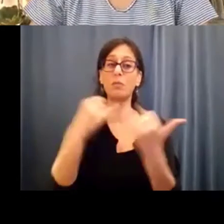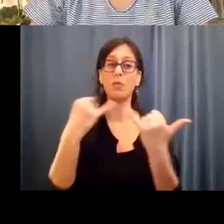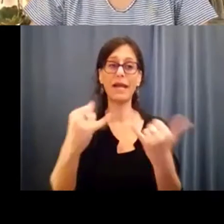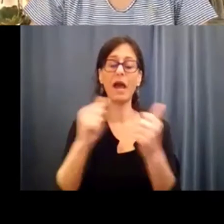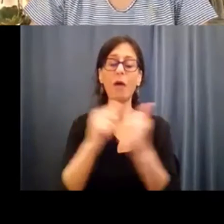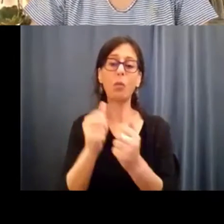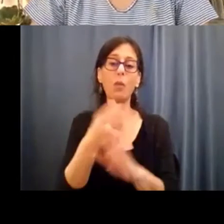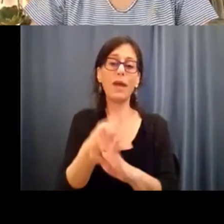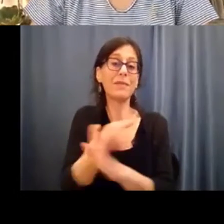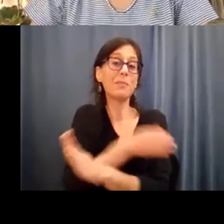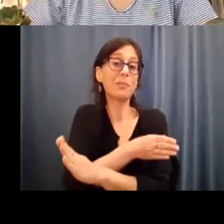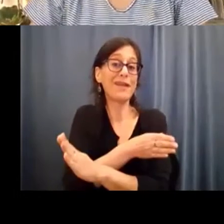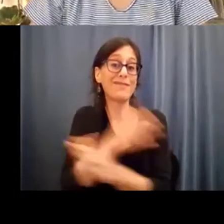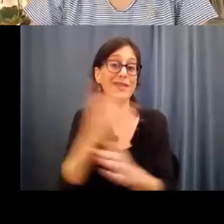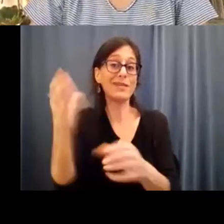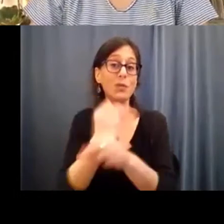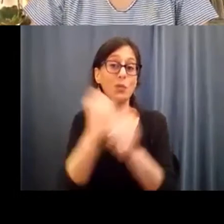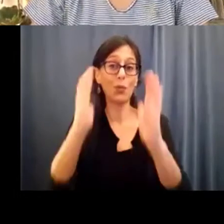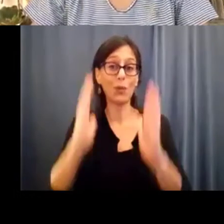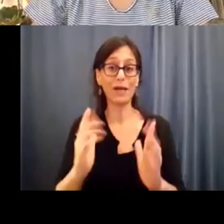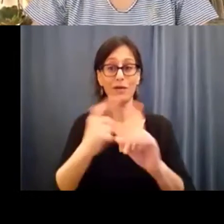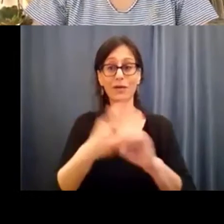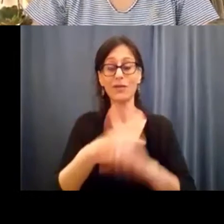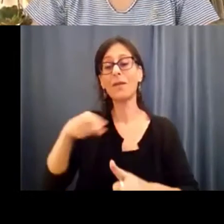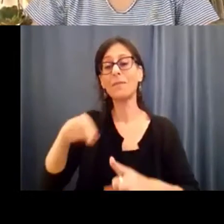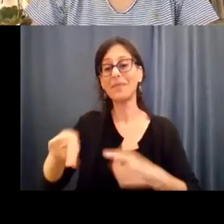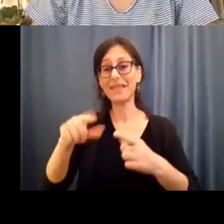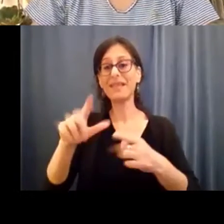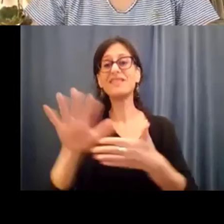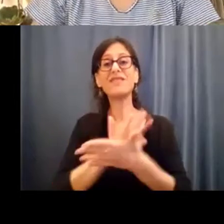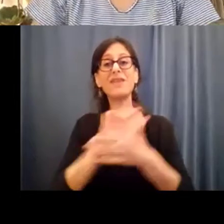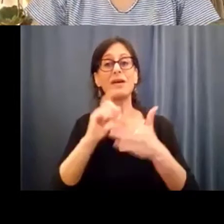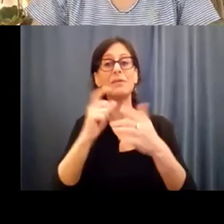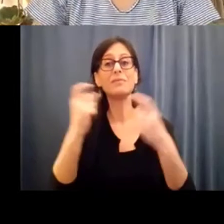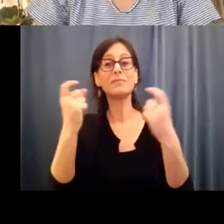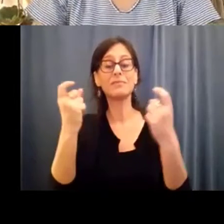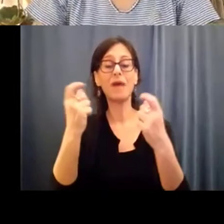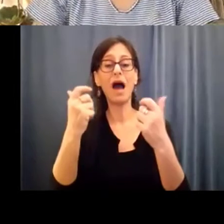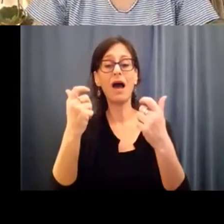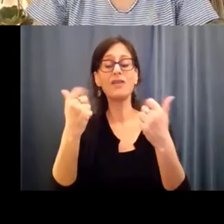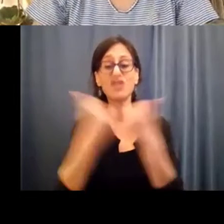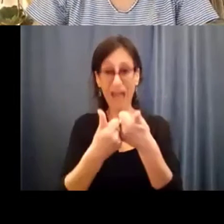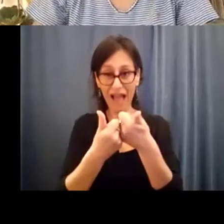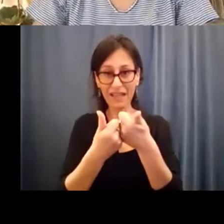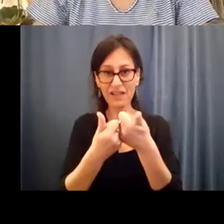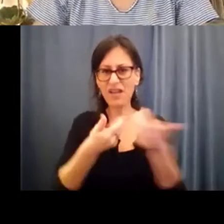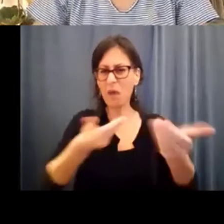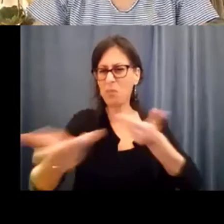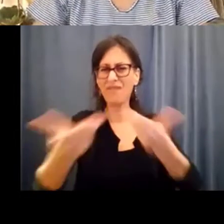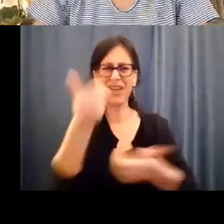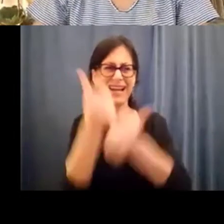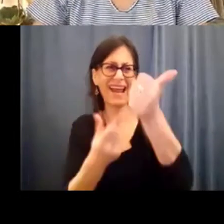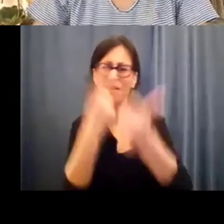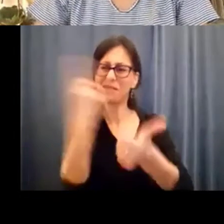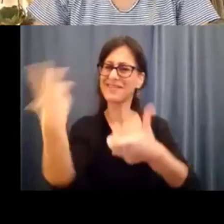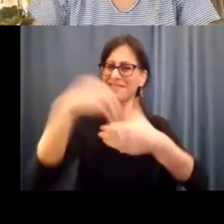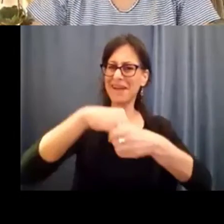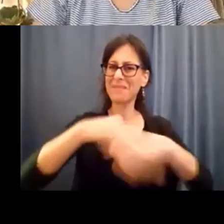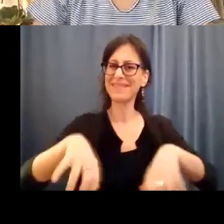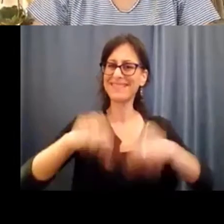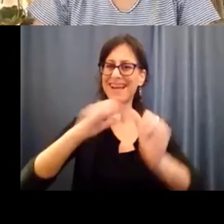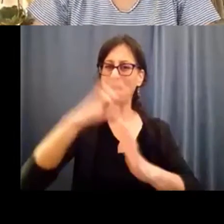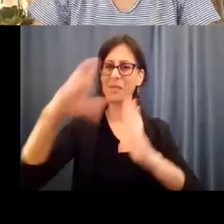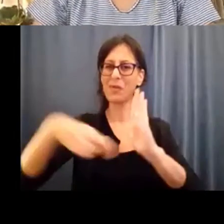with previous winners from the Disability Film Challenge, and we're like inviting everyone to come and play in the